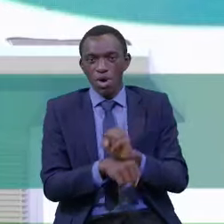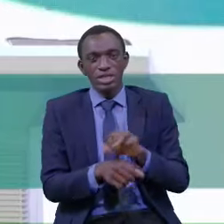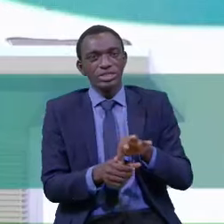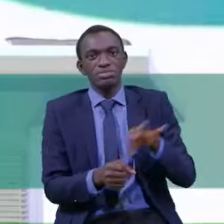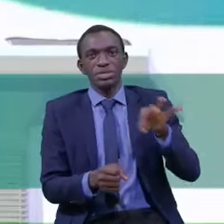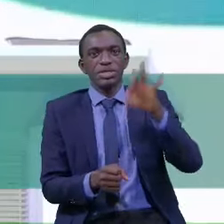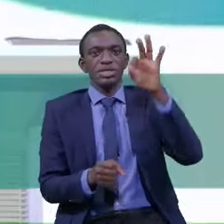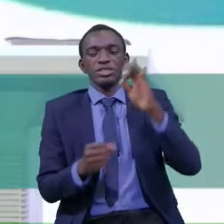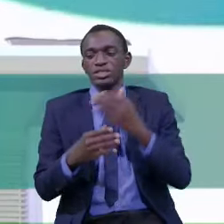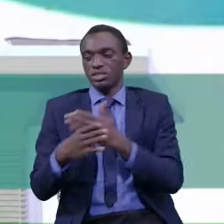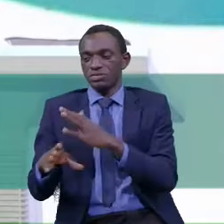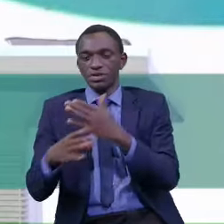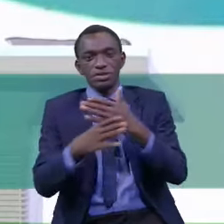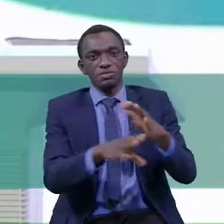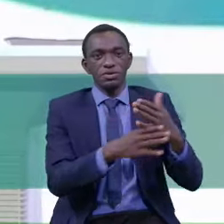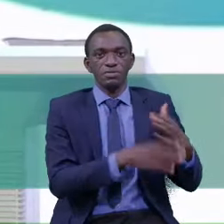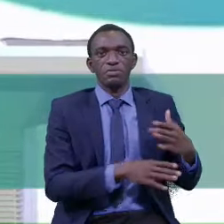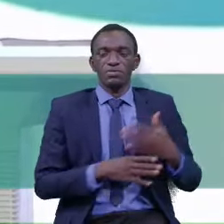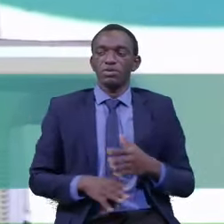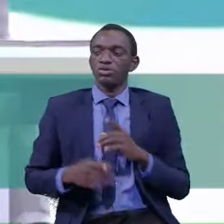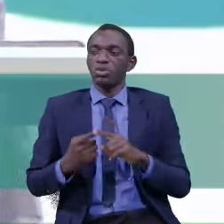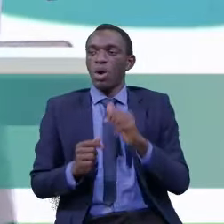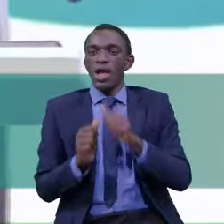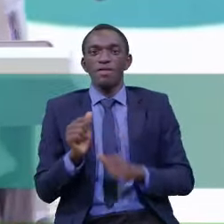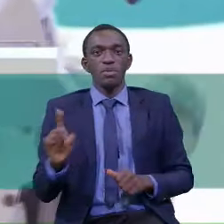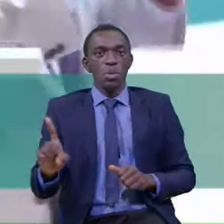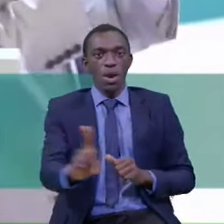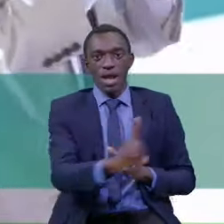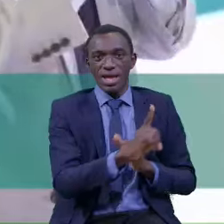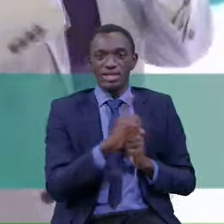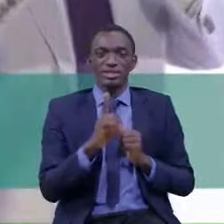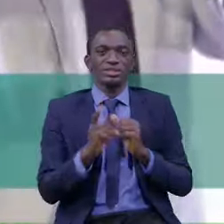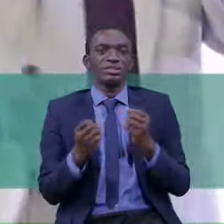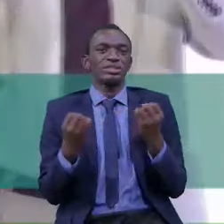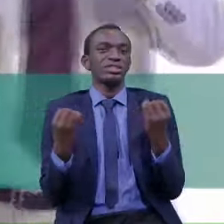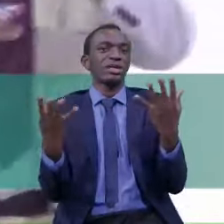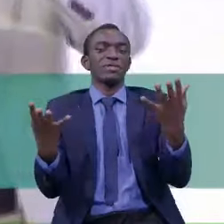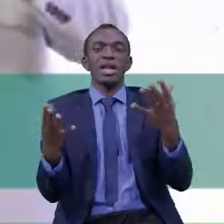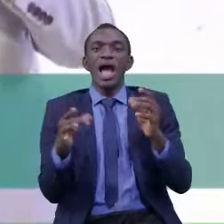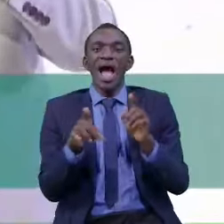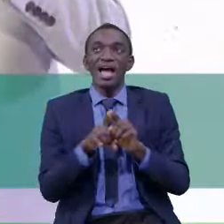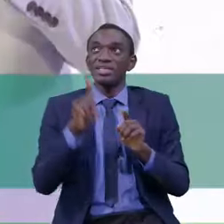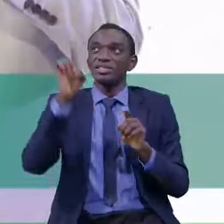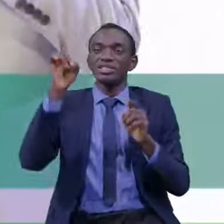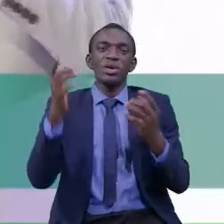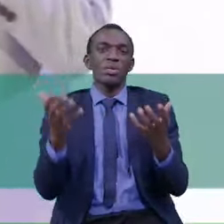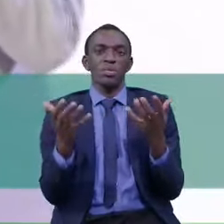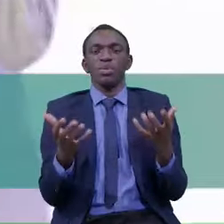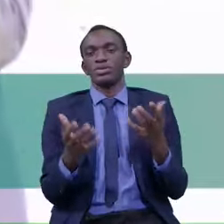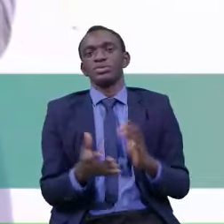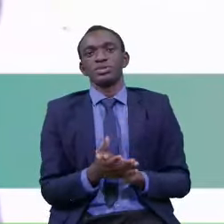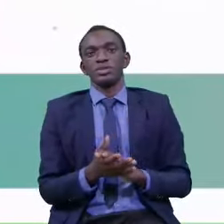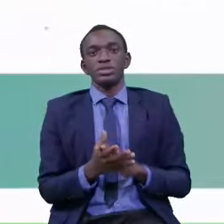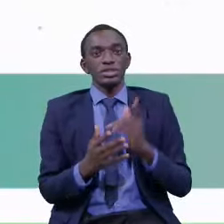man severally as he will. The gifts of the Spirit, the word